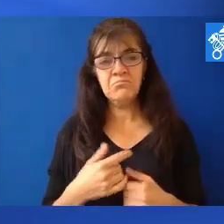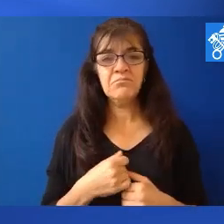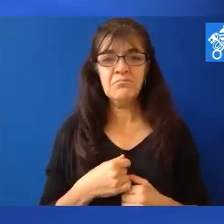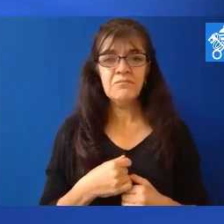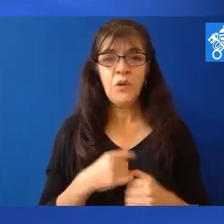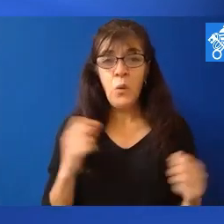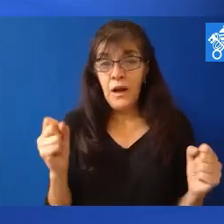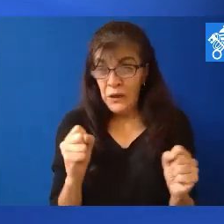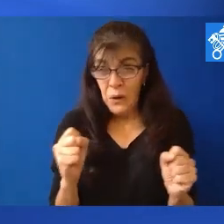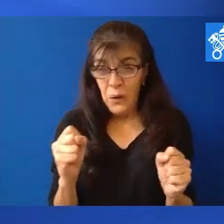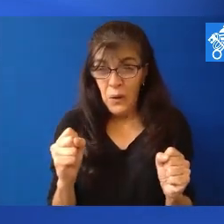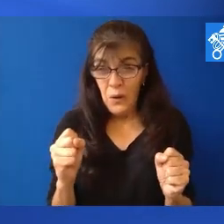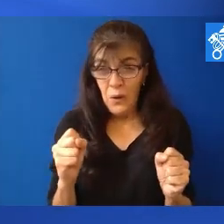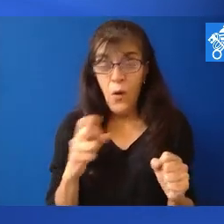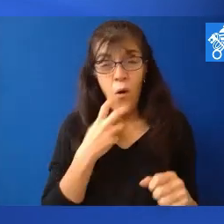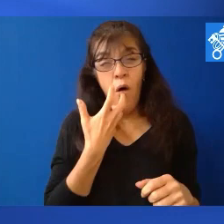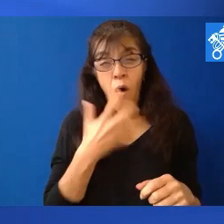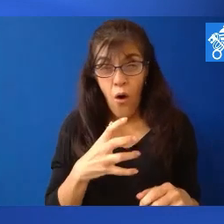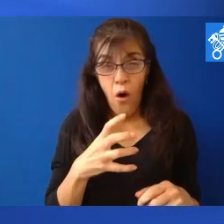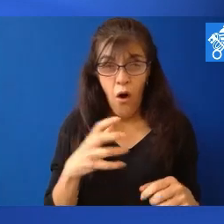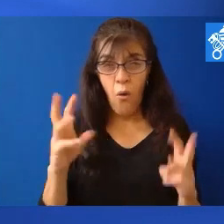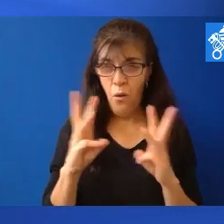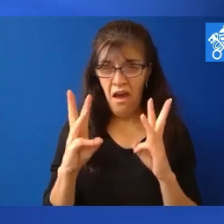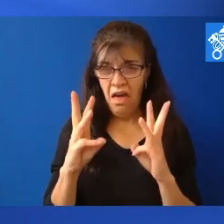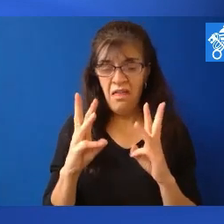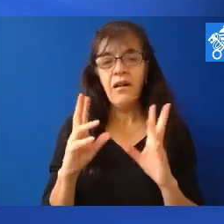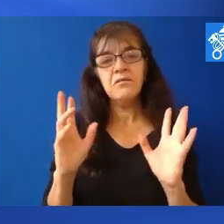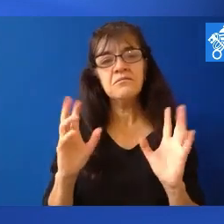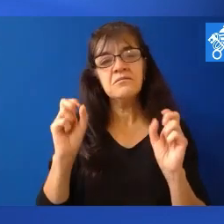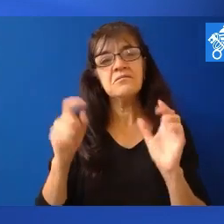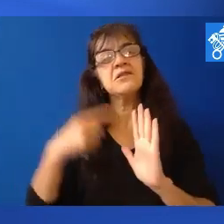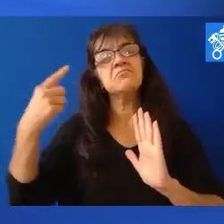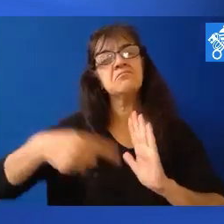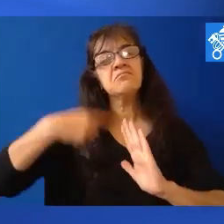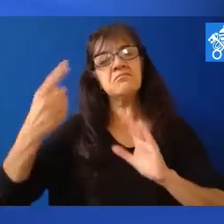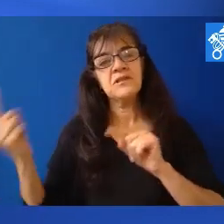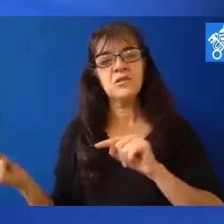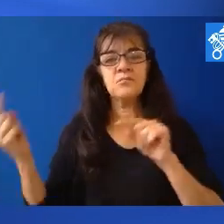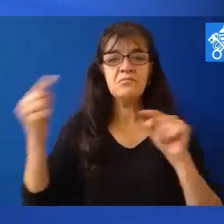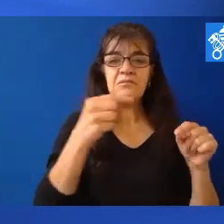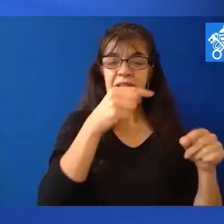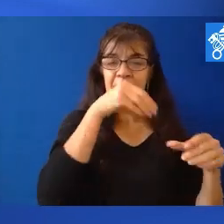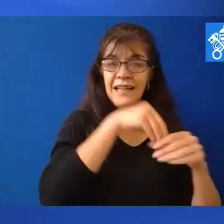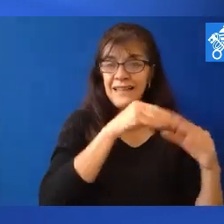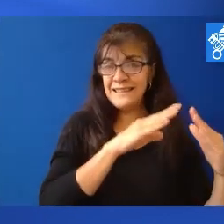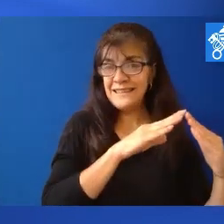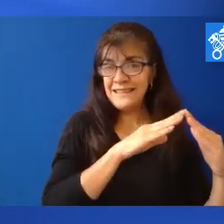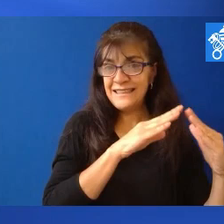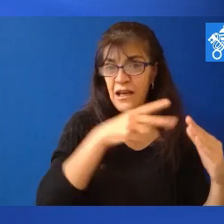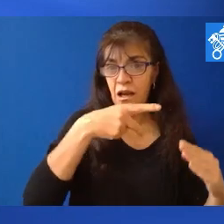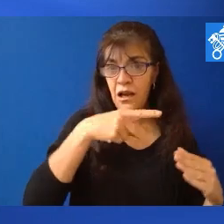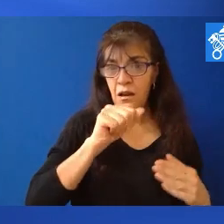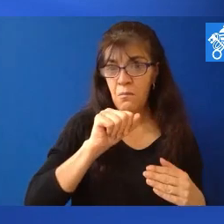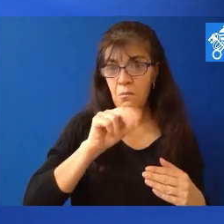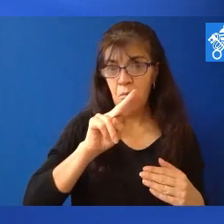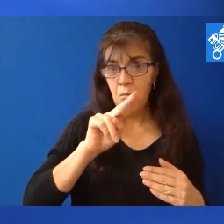usually. When it is cold, when the weather is not permitting, sometimes the papal audiences are held